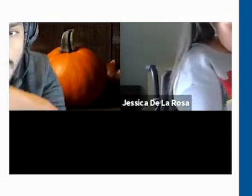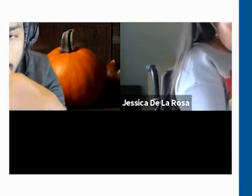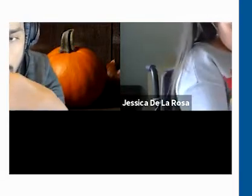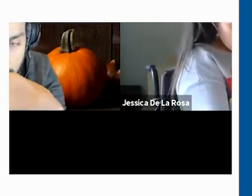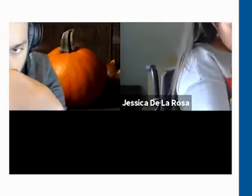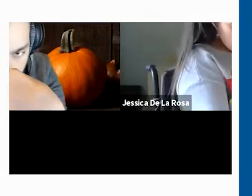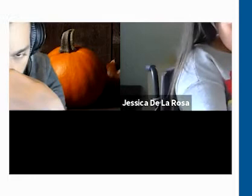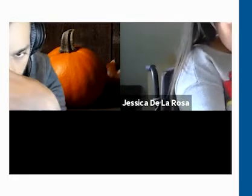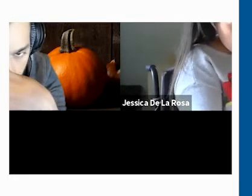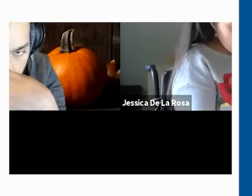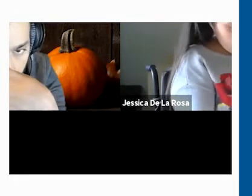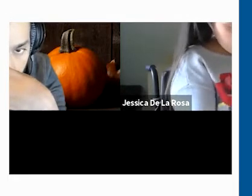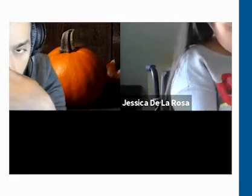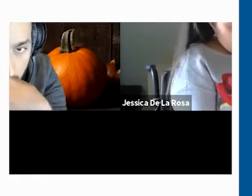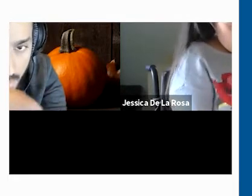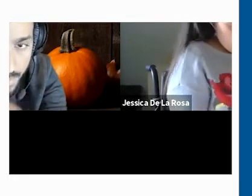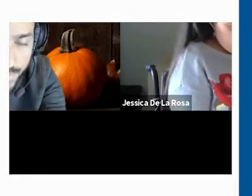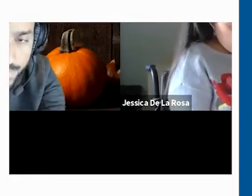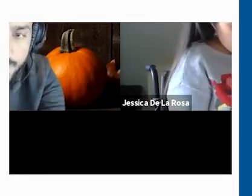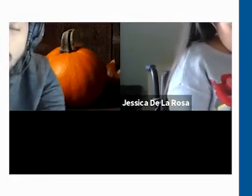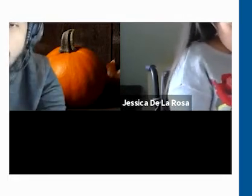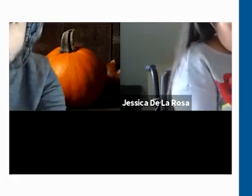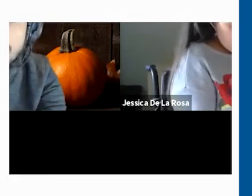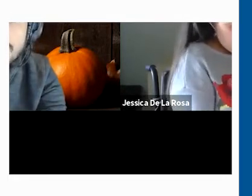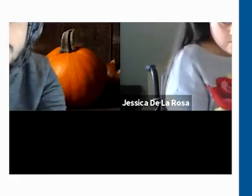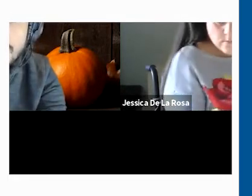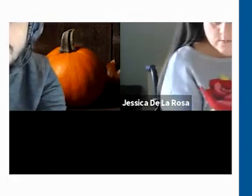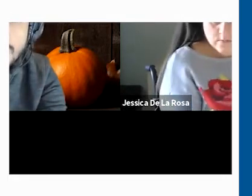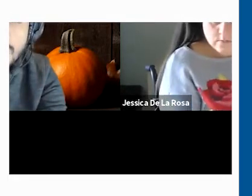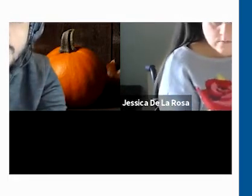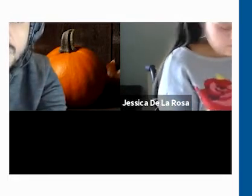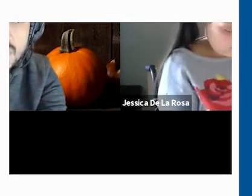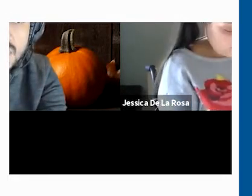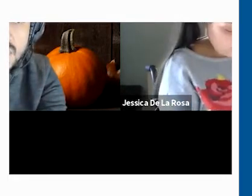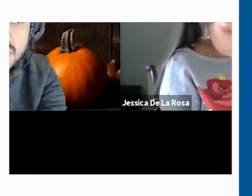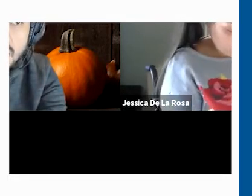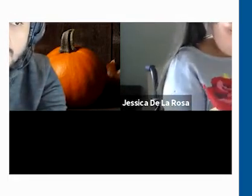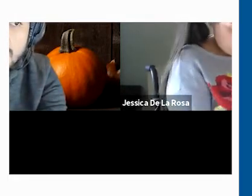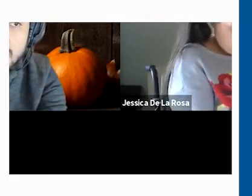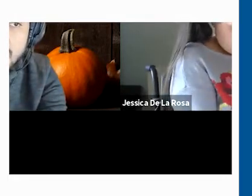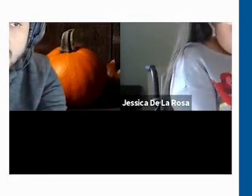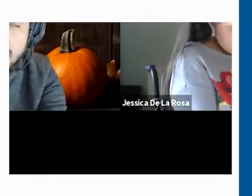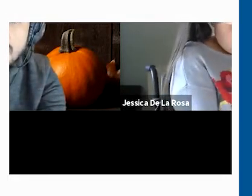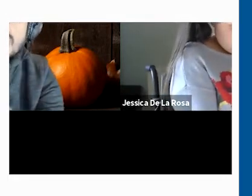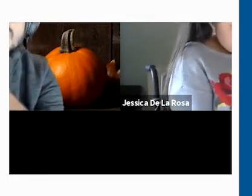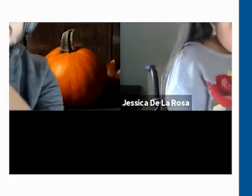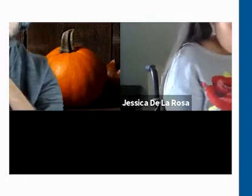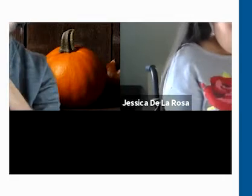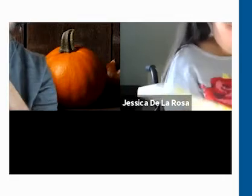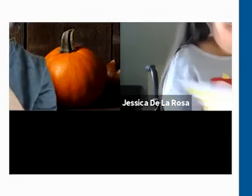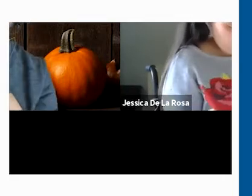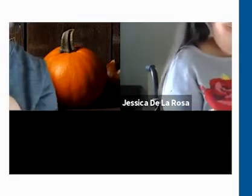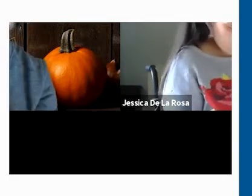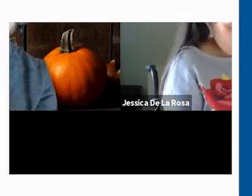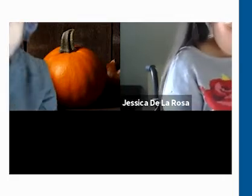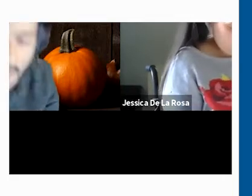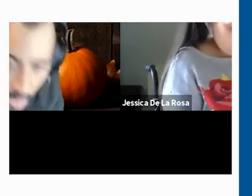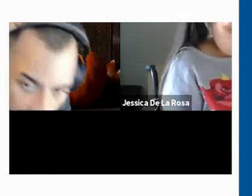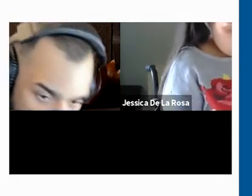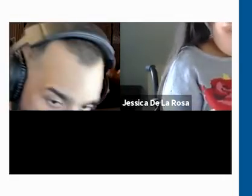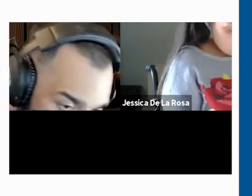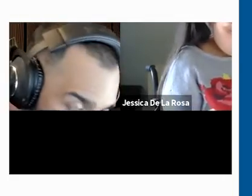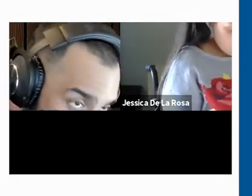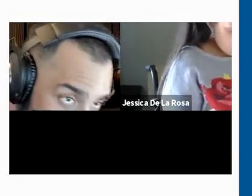for medication. Other accommodations that we provide, there is priority for those using